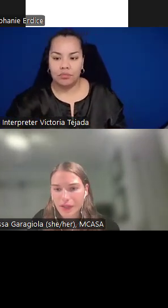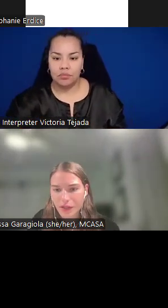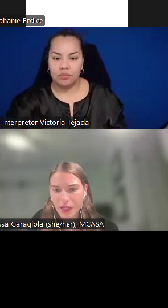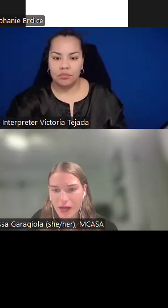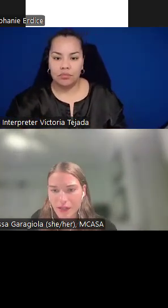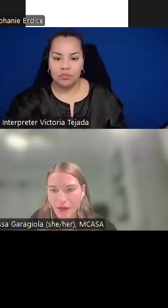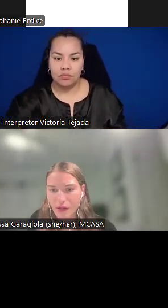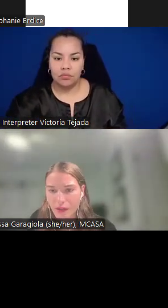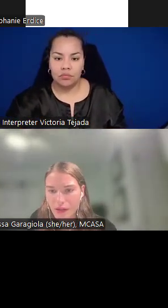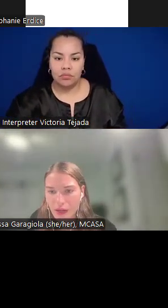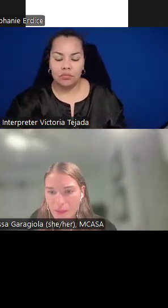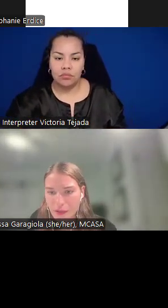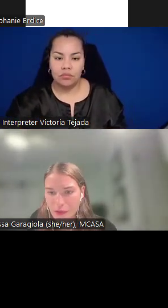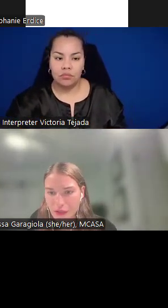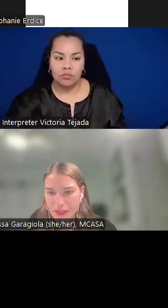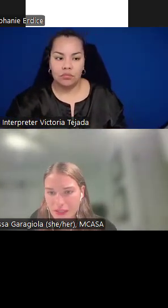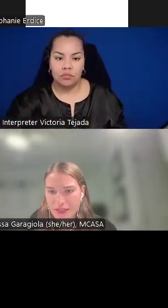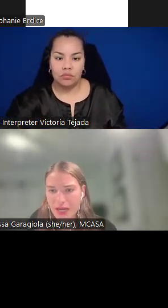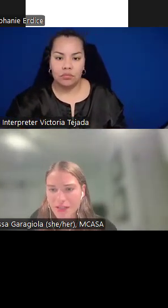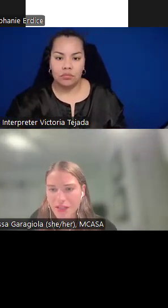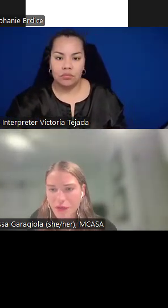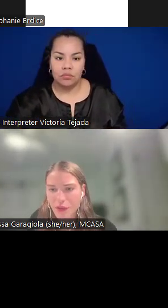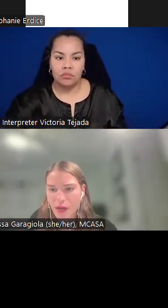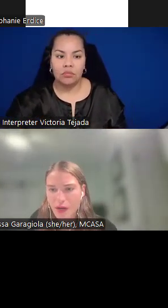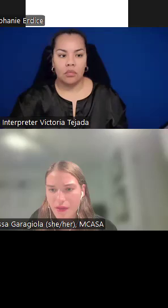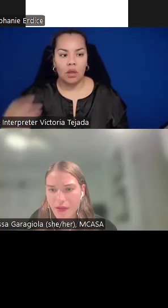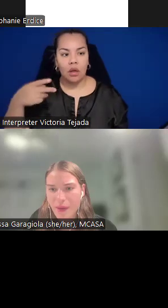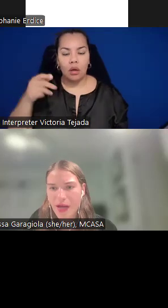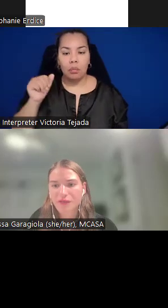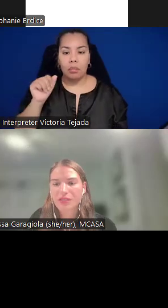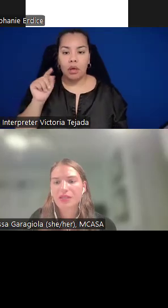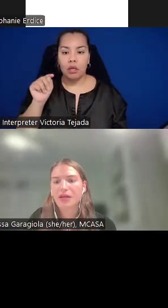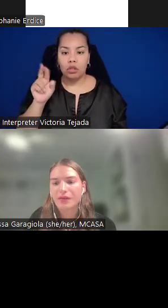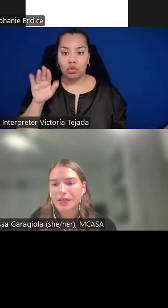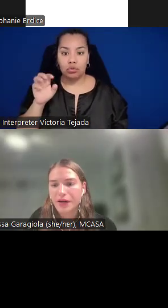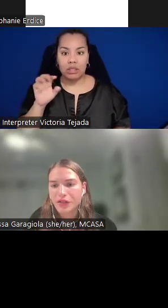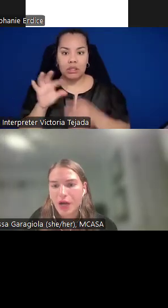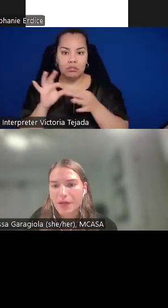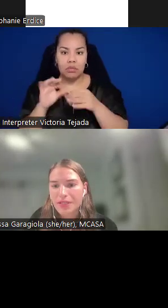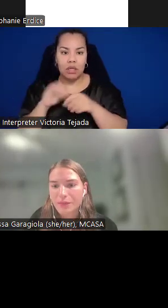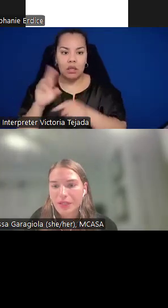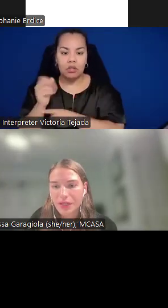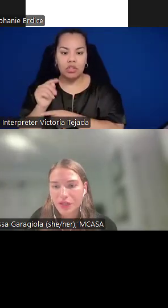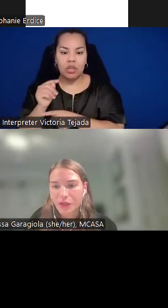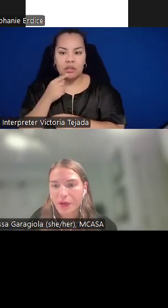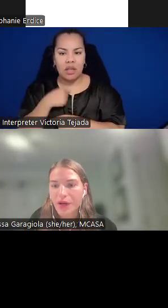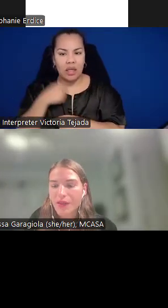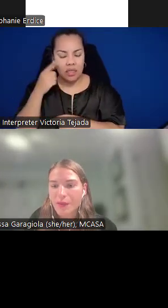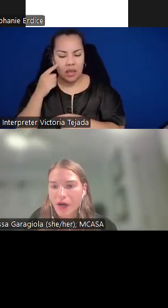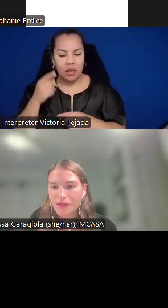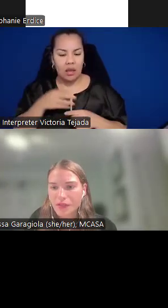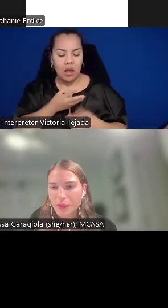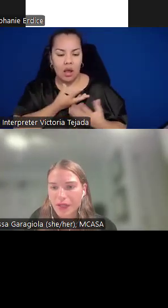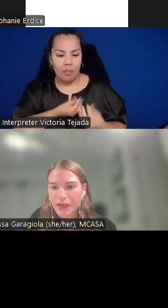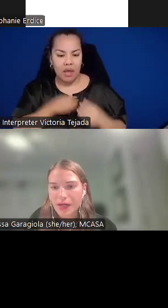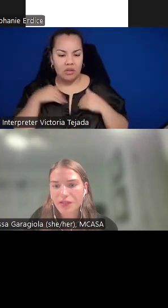And I'm looking at the chat here. So Patrice says, as a social worker, I think compassion fatigue and vicarious trauma is a big issue that